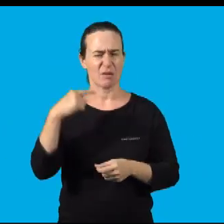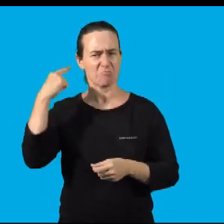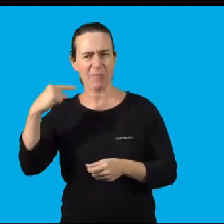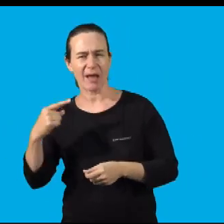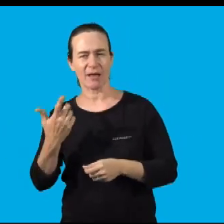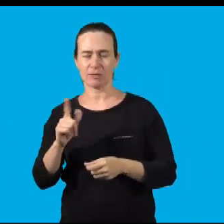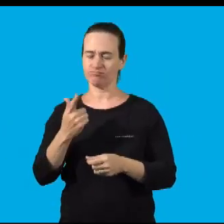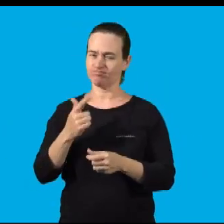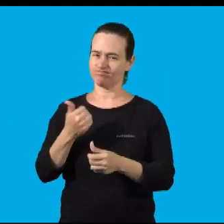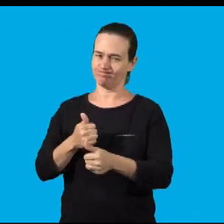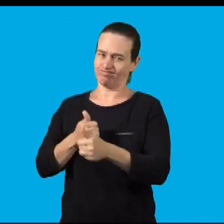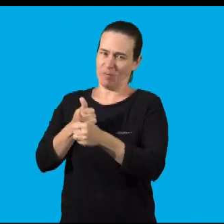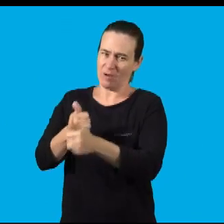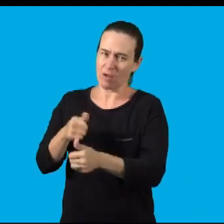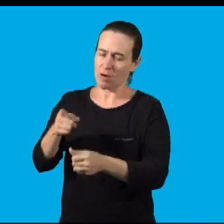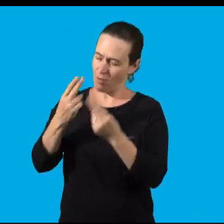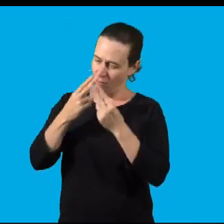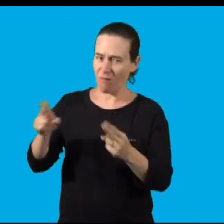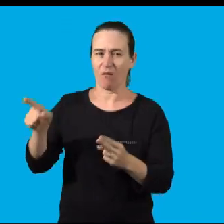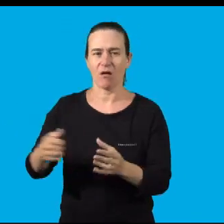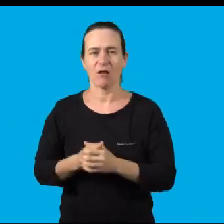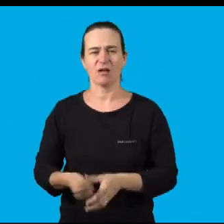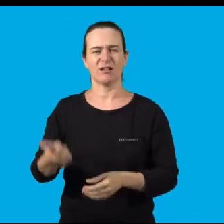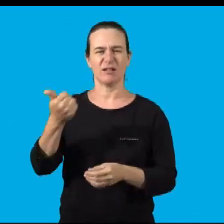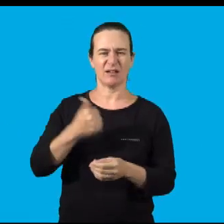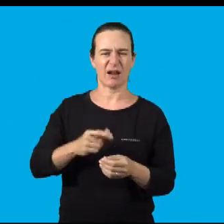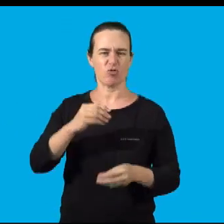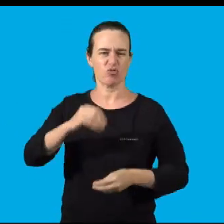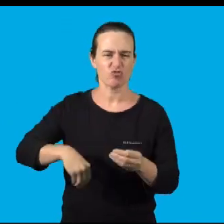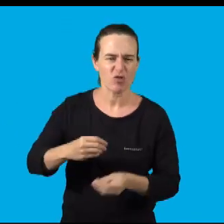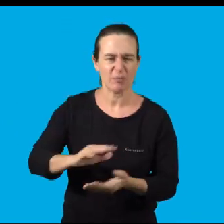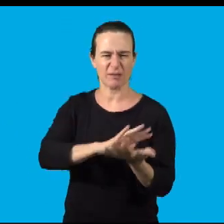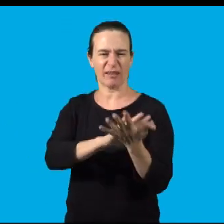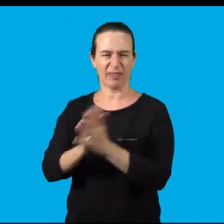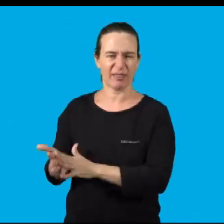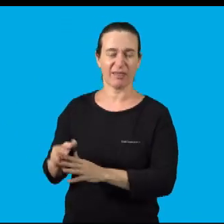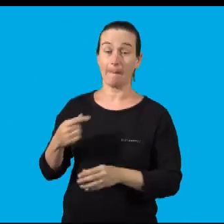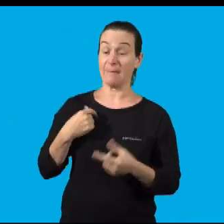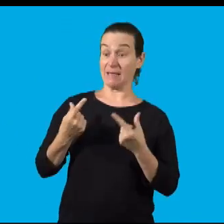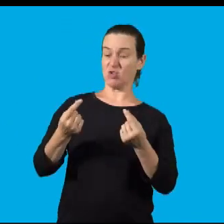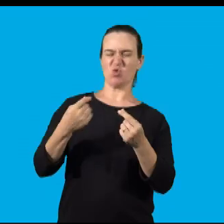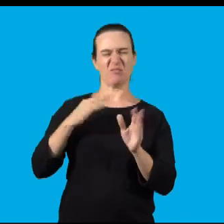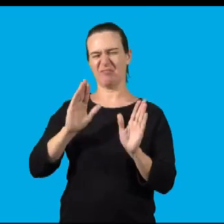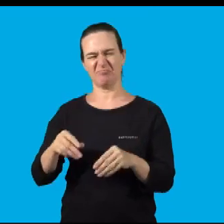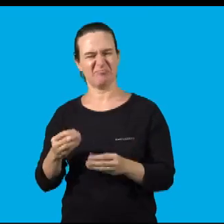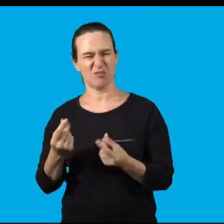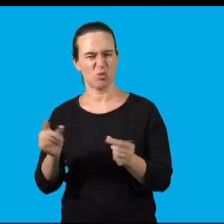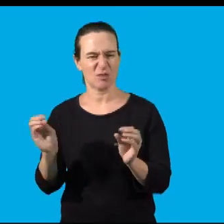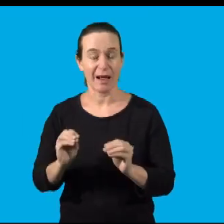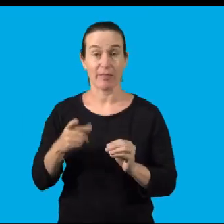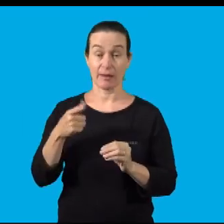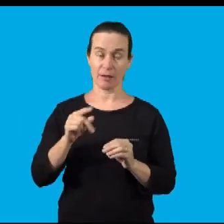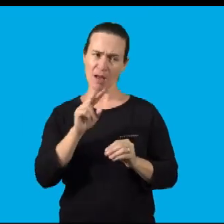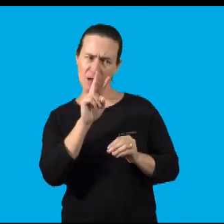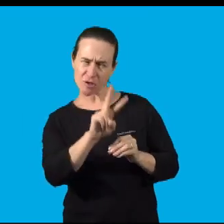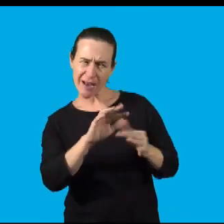decay, action versus inaction, and appearance versus reality. The major conflict in Hamlet.